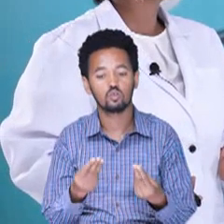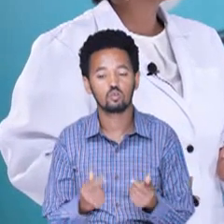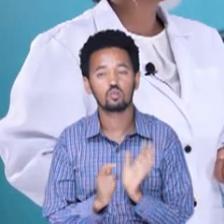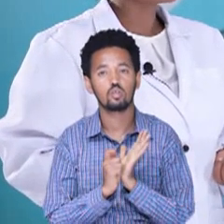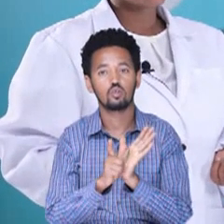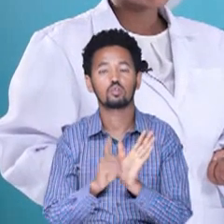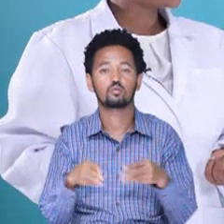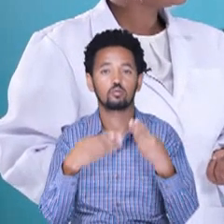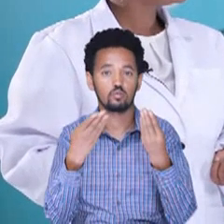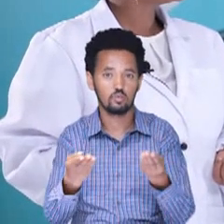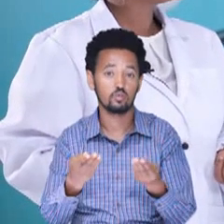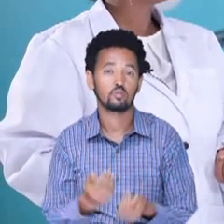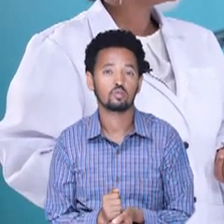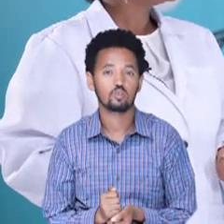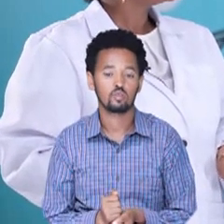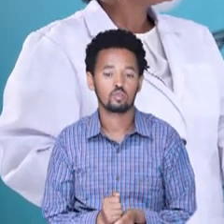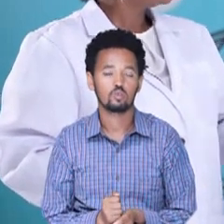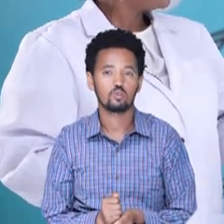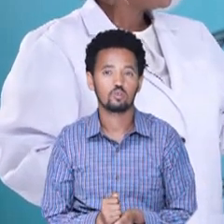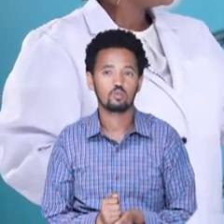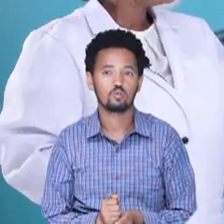example of hydromorphic soil.